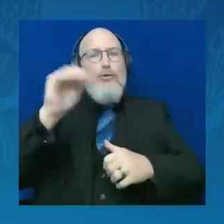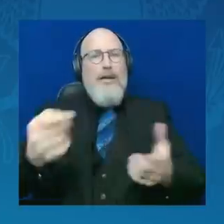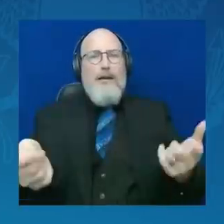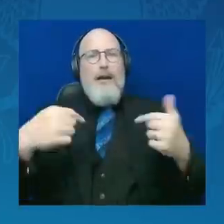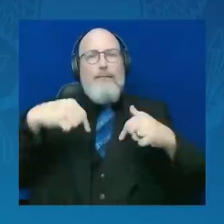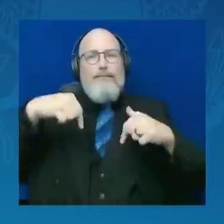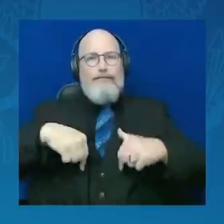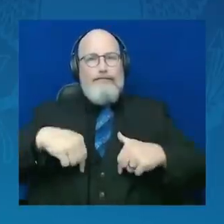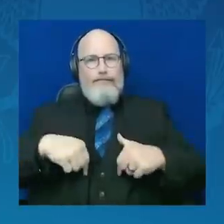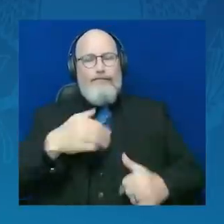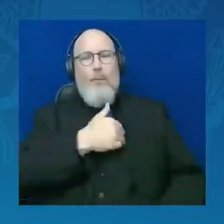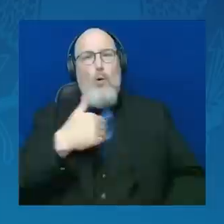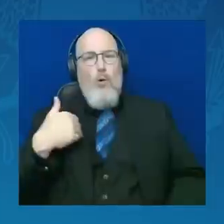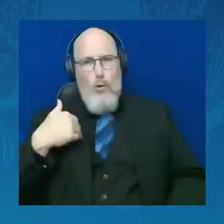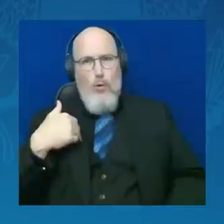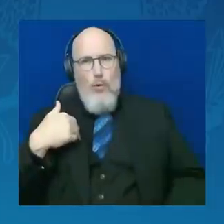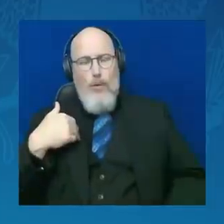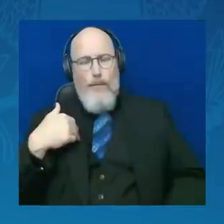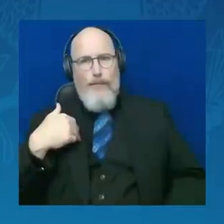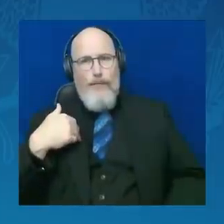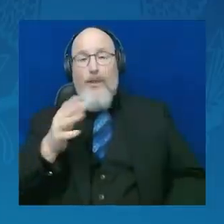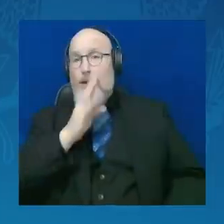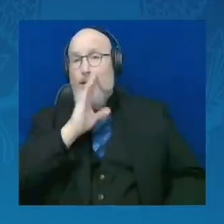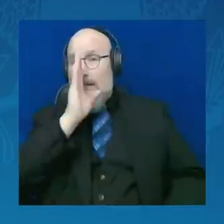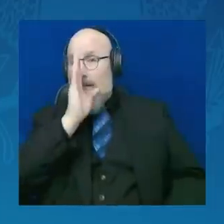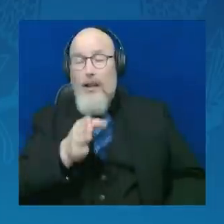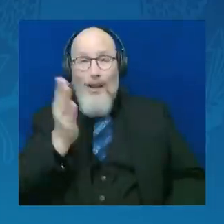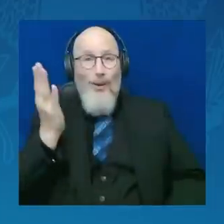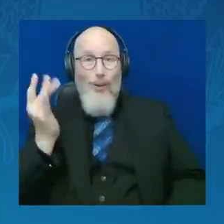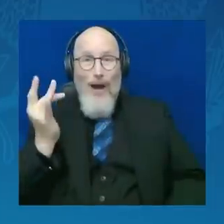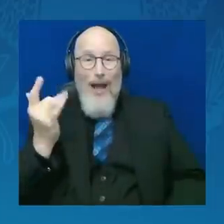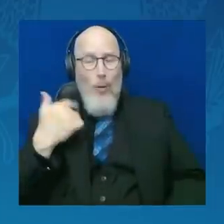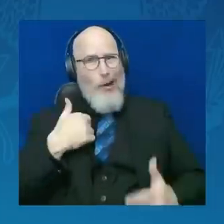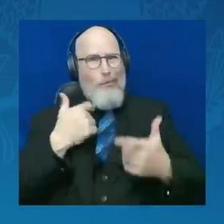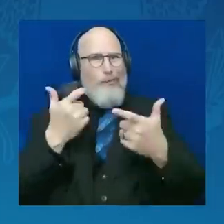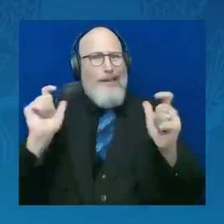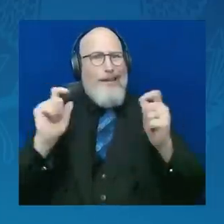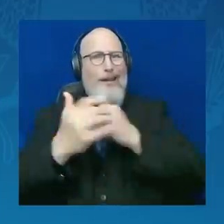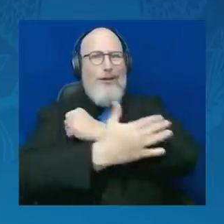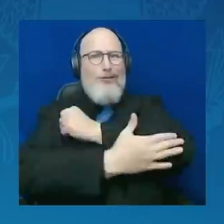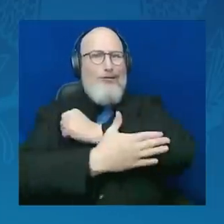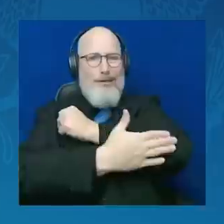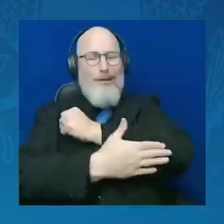Frankly speaking, that is because, first of all, we are a big country. And also the